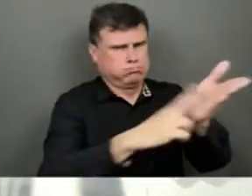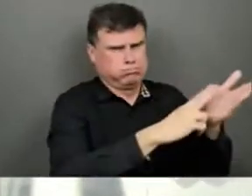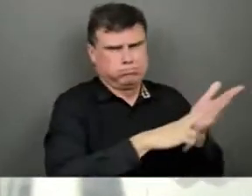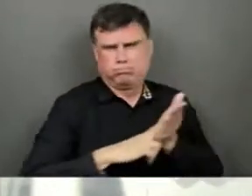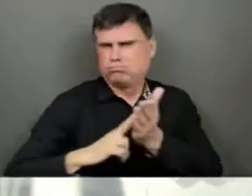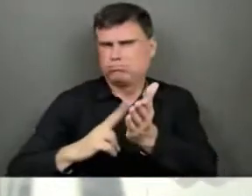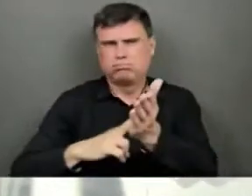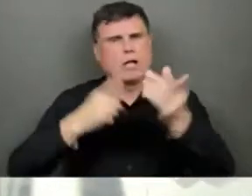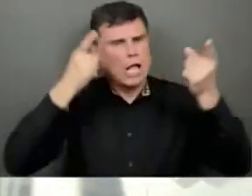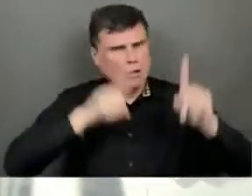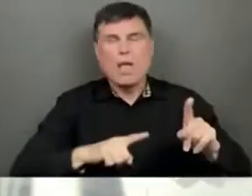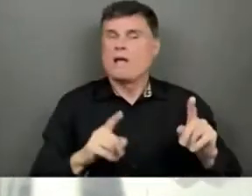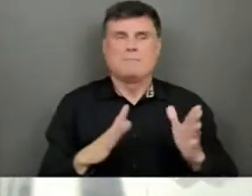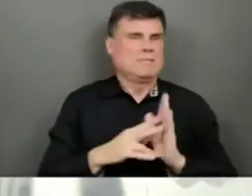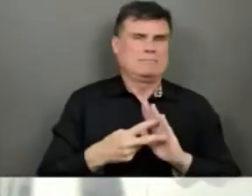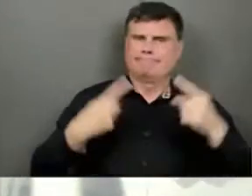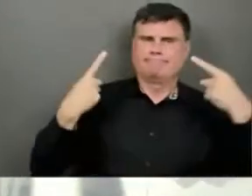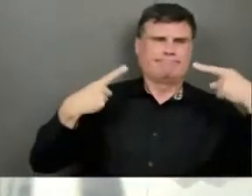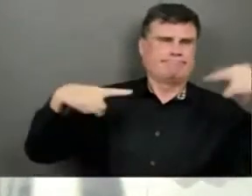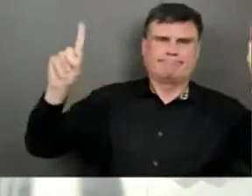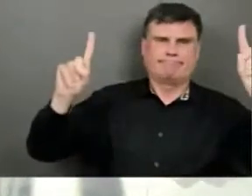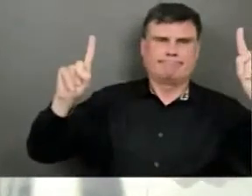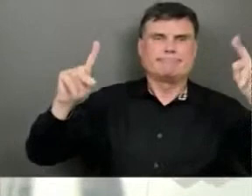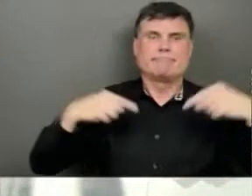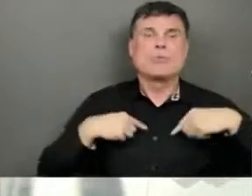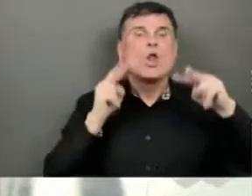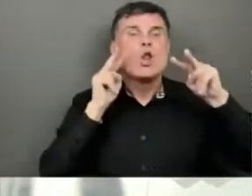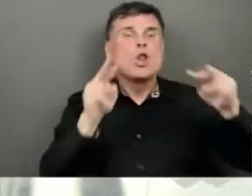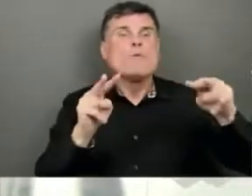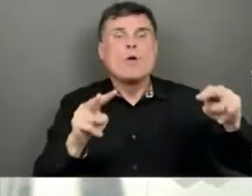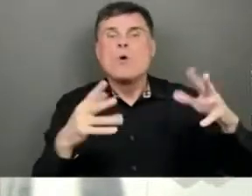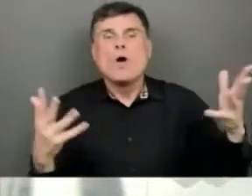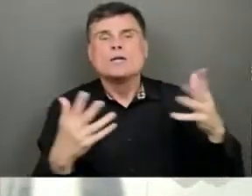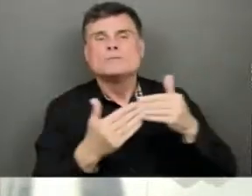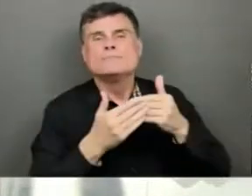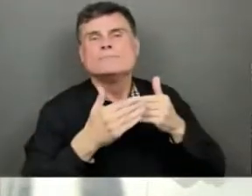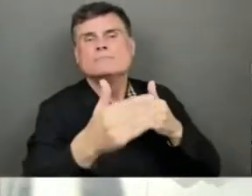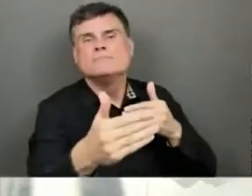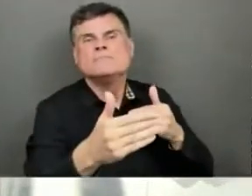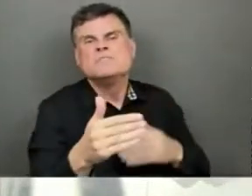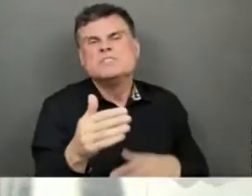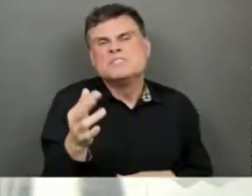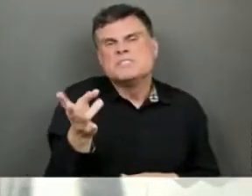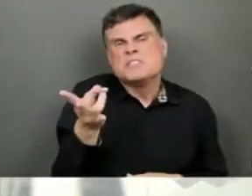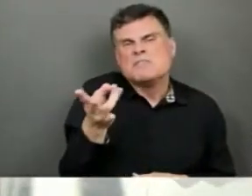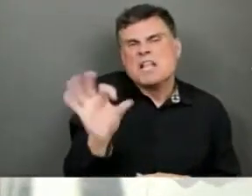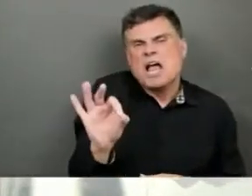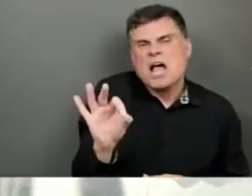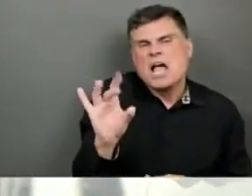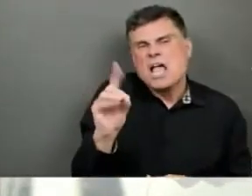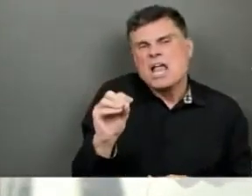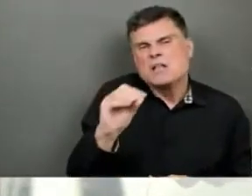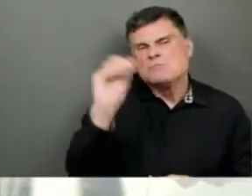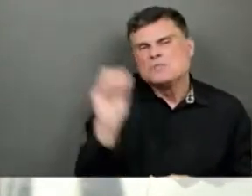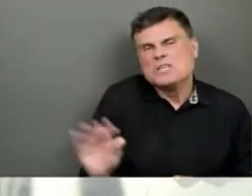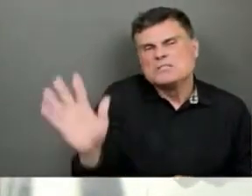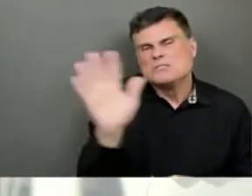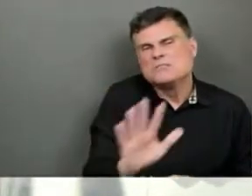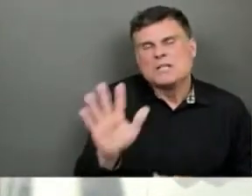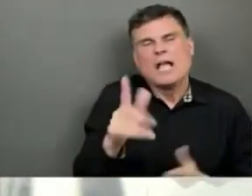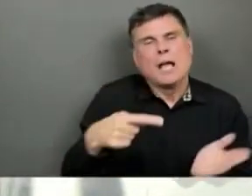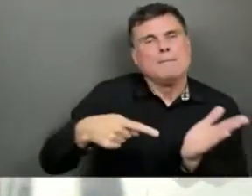been waiting for years for this to happen. 79, 78% of billings were on fee-for-service